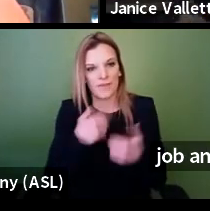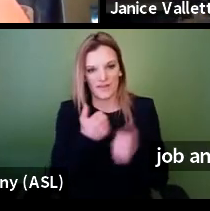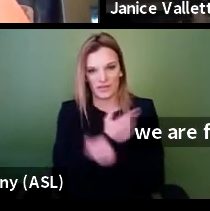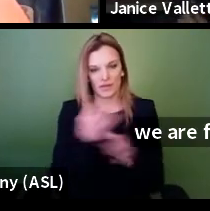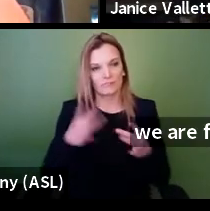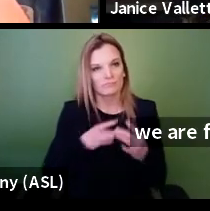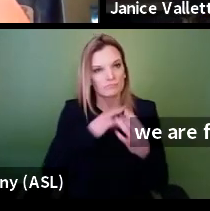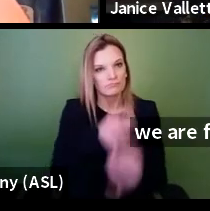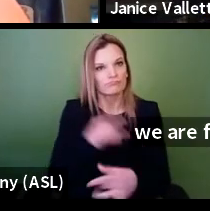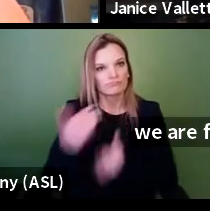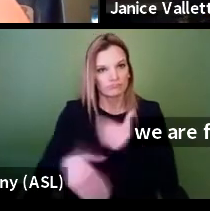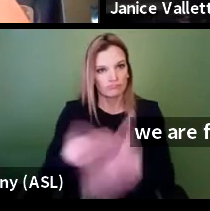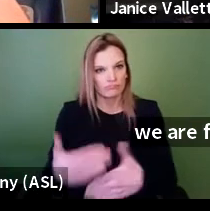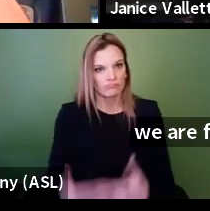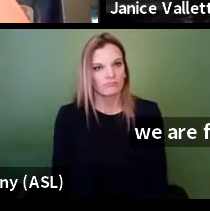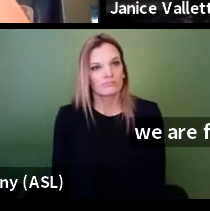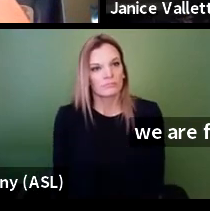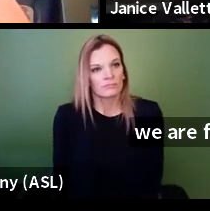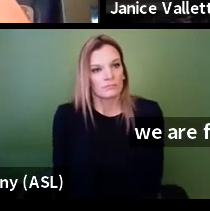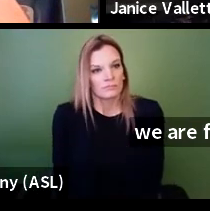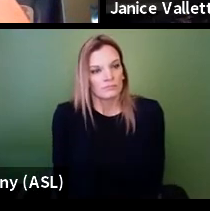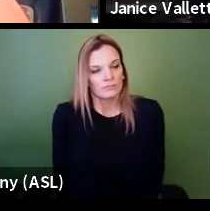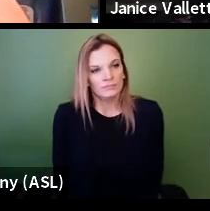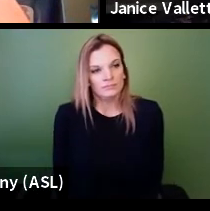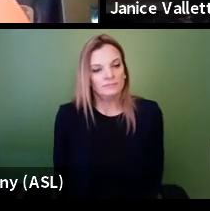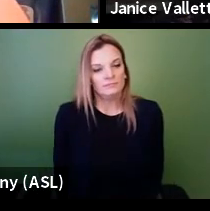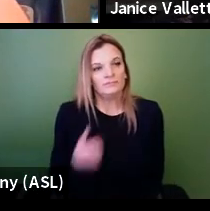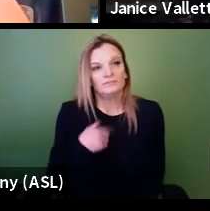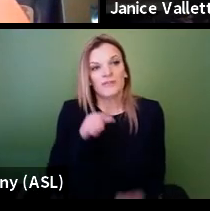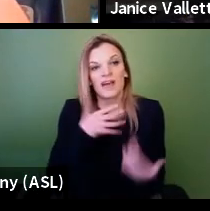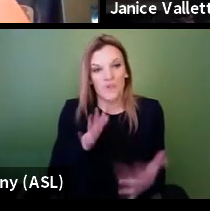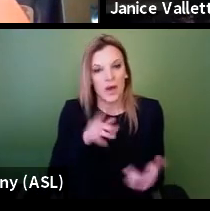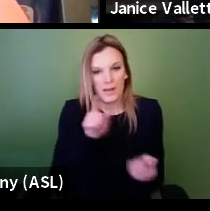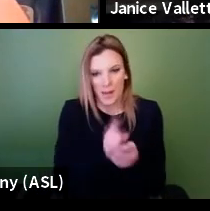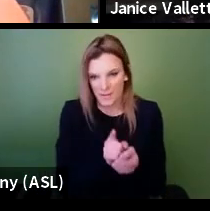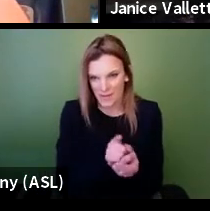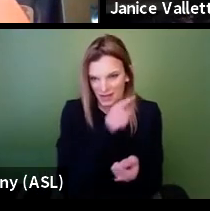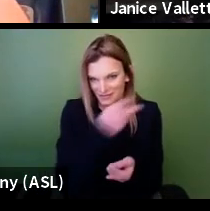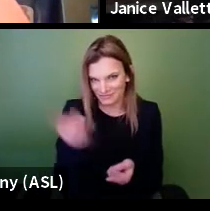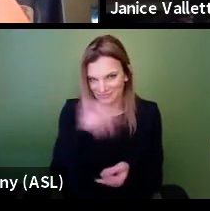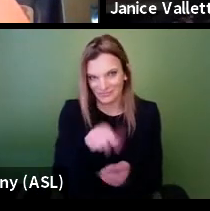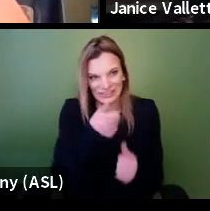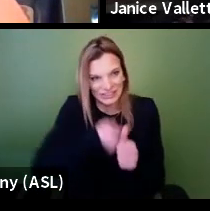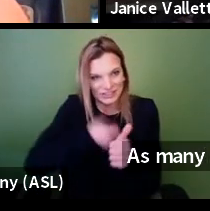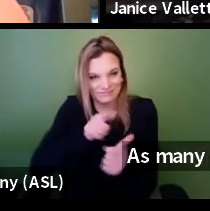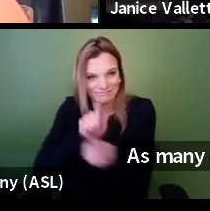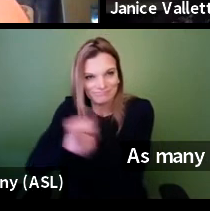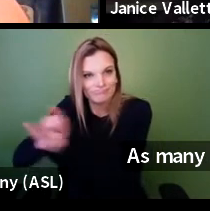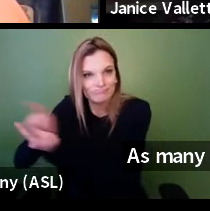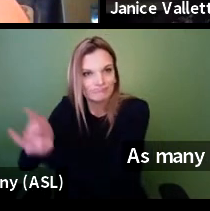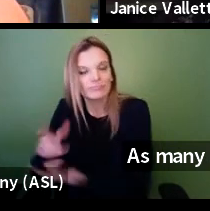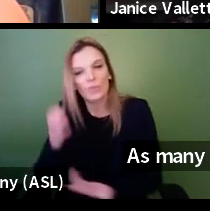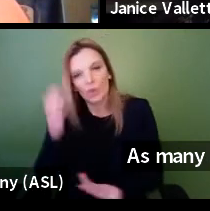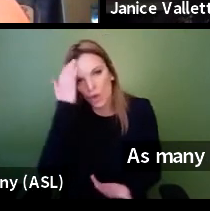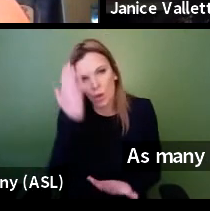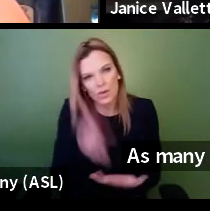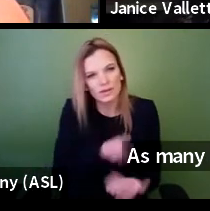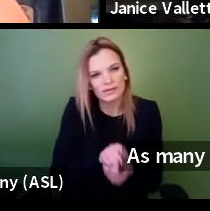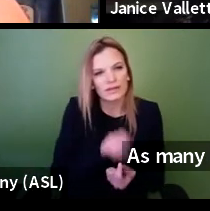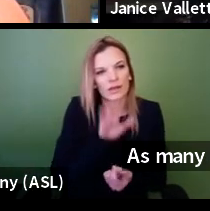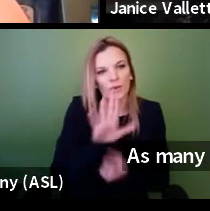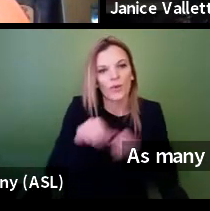smoothly in order. As many of you know, I met individually with each of you just to kind of understand what you're looking for as a